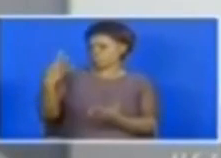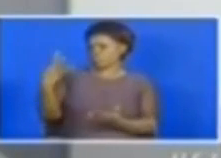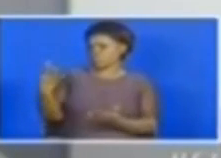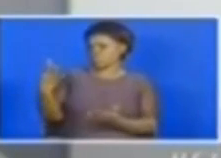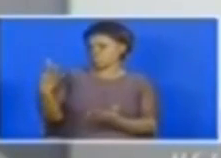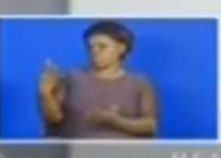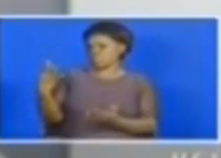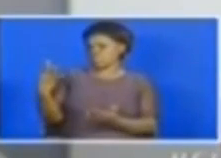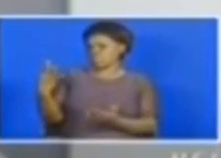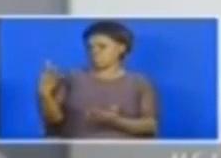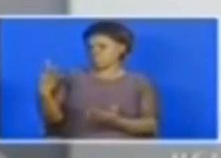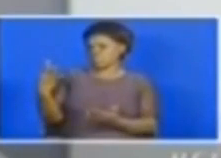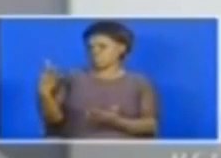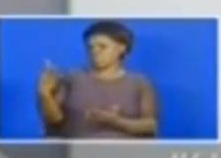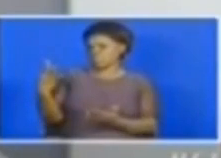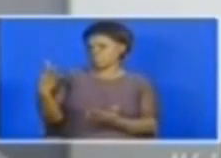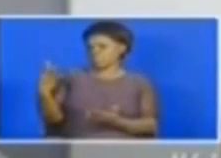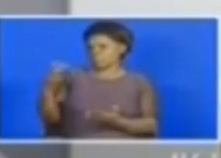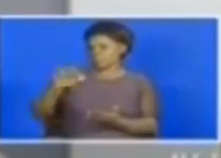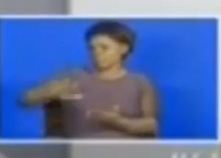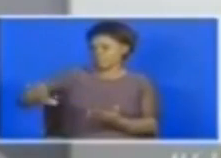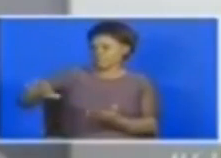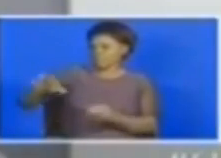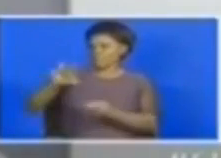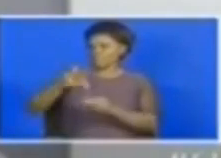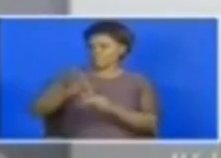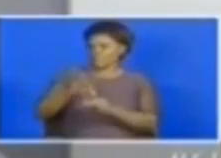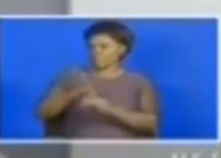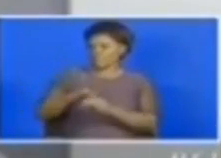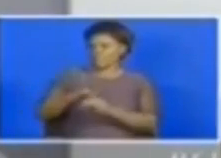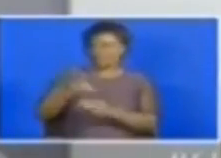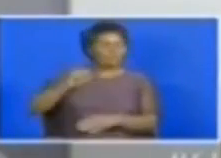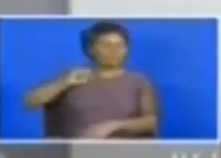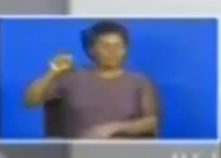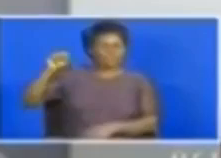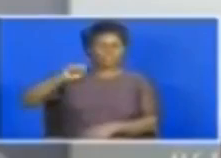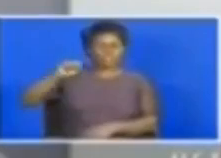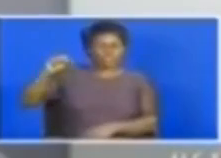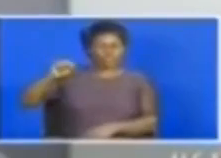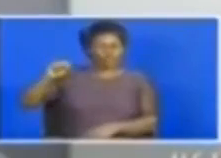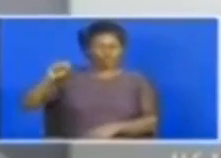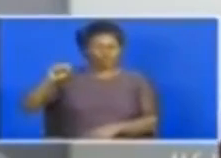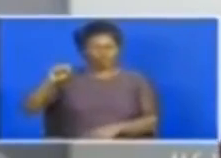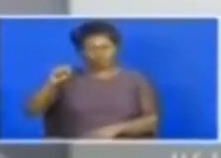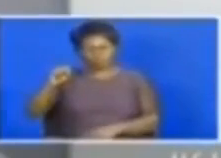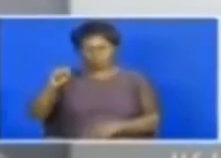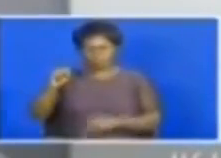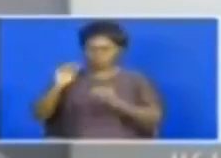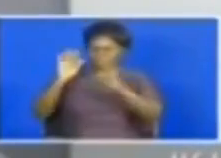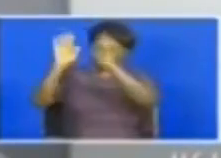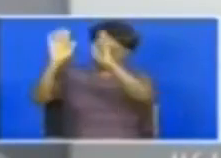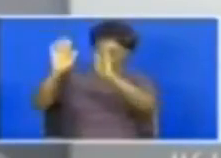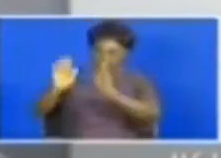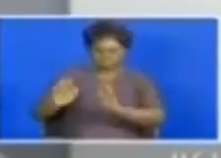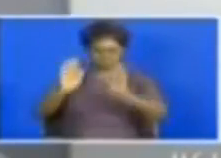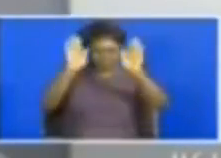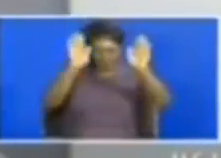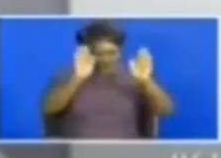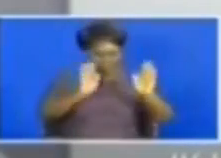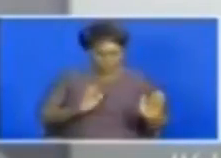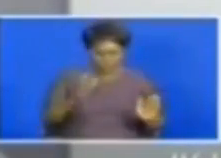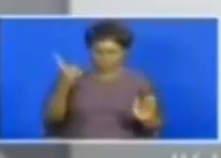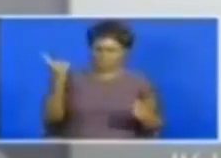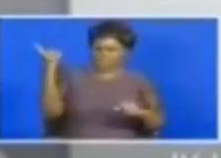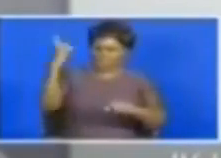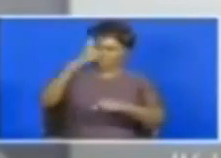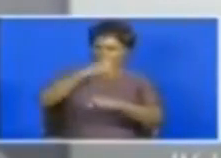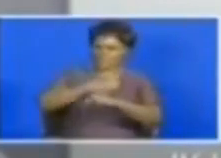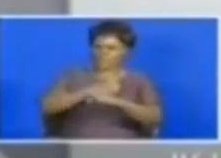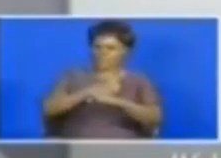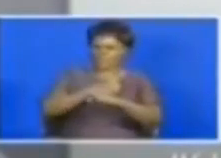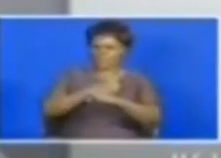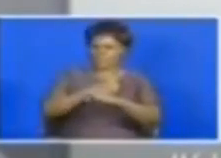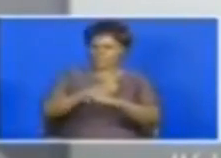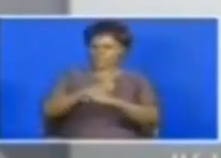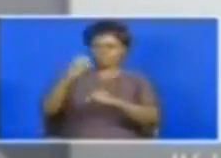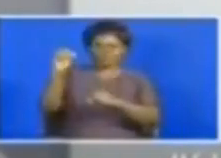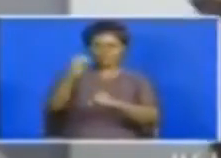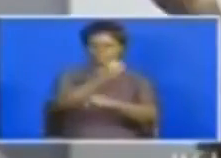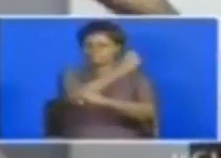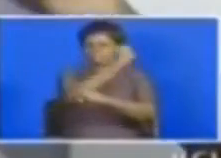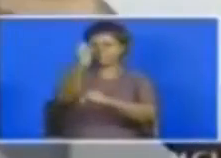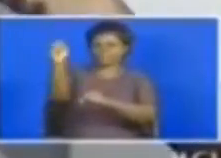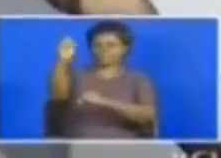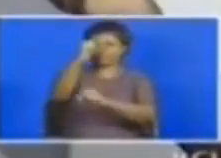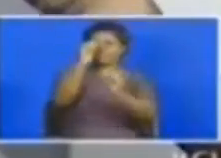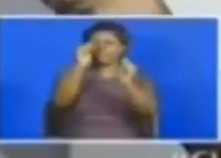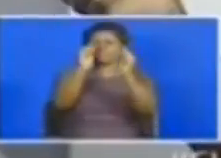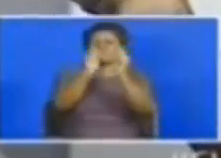election, when the political rhetoric is at an all-time high, we're seeing the politicians on rallies. I mean, in one day they are traversing, you know, they have